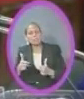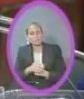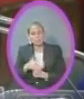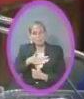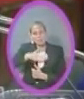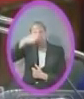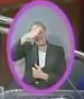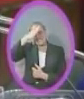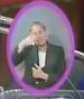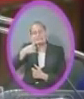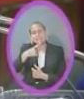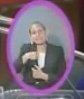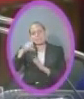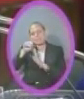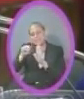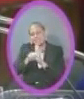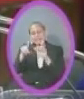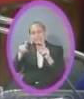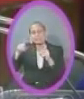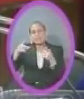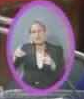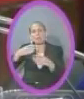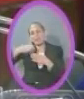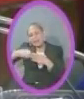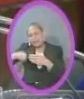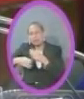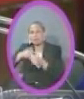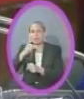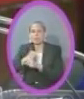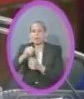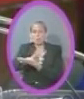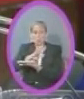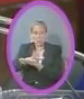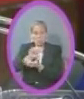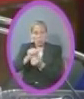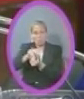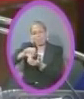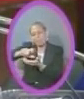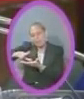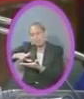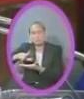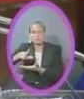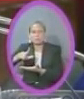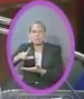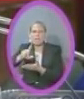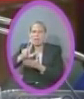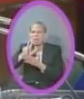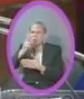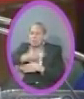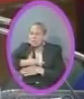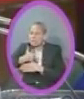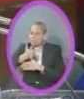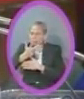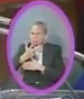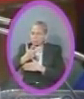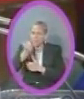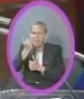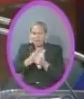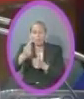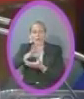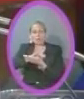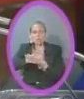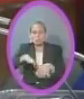about a time when state testing took place at the end of the year, on paper, with pencils, and lasted only 3 days. Everyone in the school